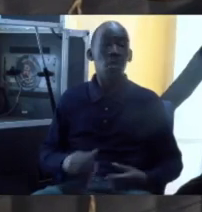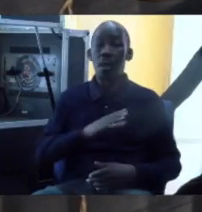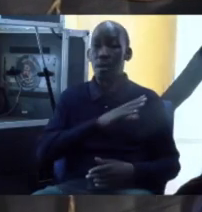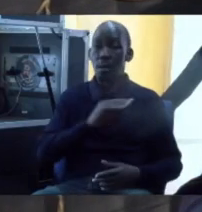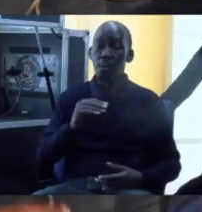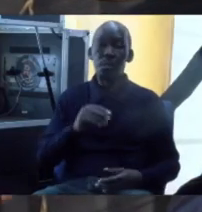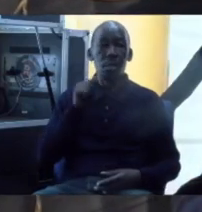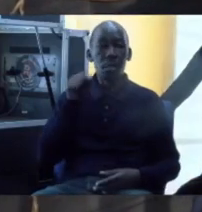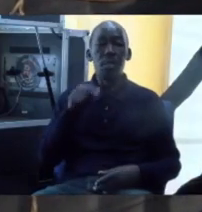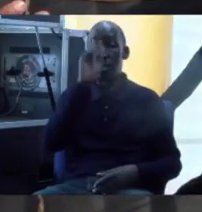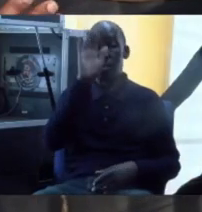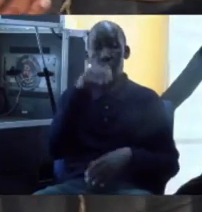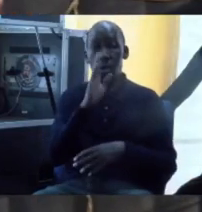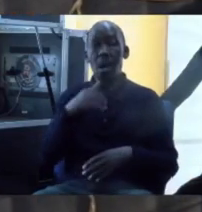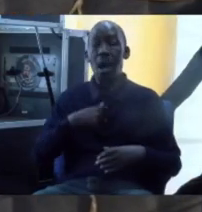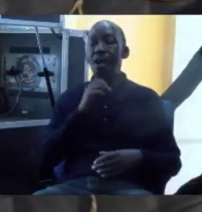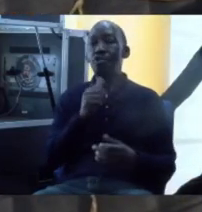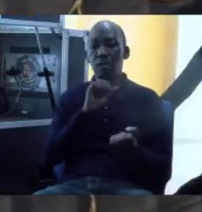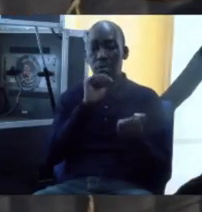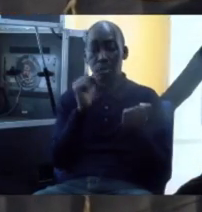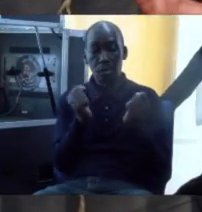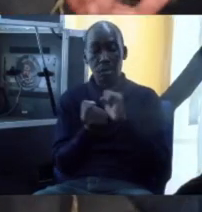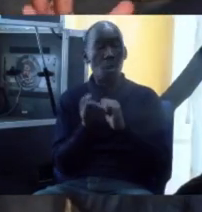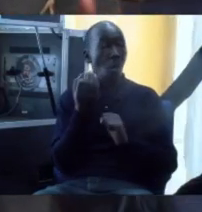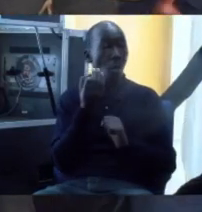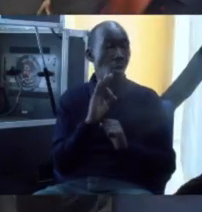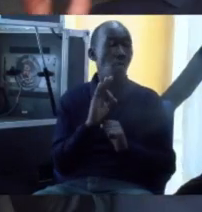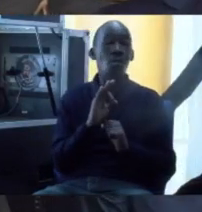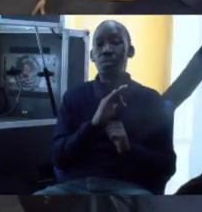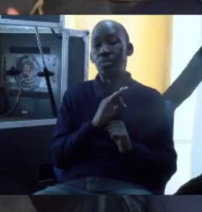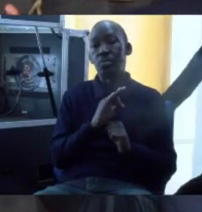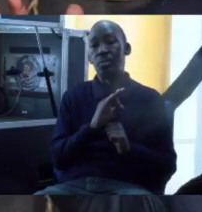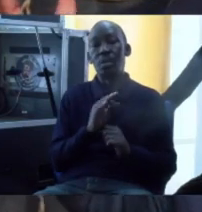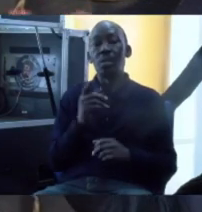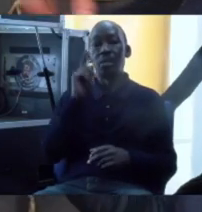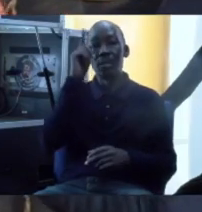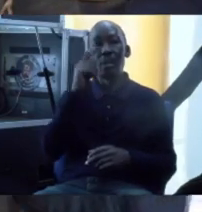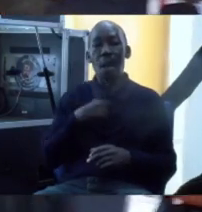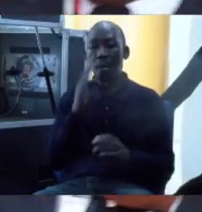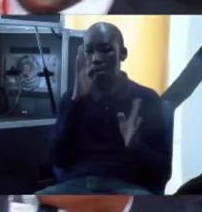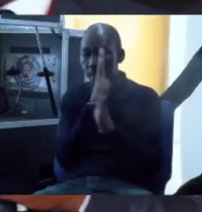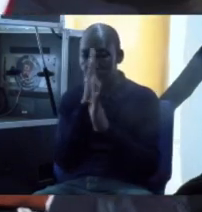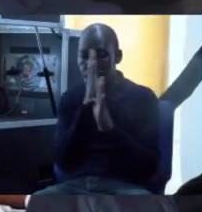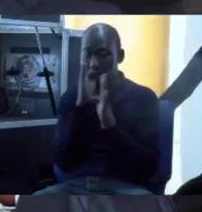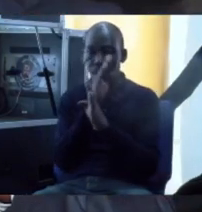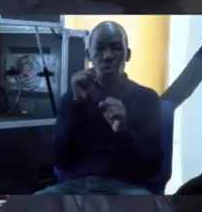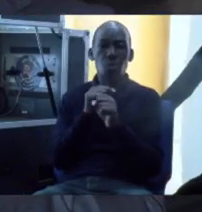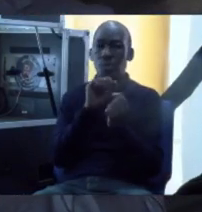And then it says, in him also there's no shadow of turning. Hakuna kubadirika. Hakuna kivuli cha